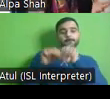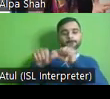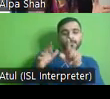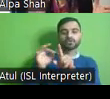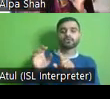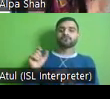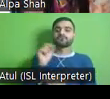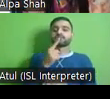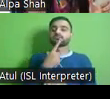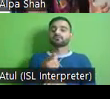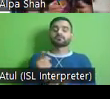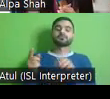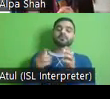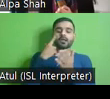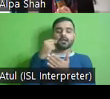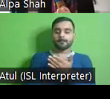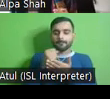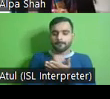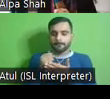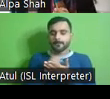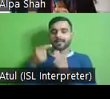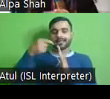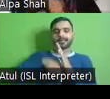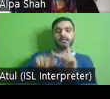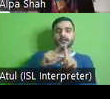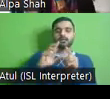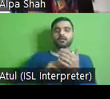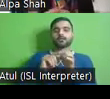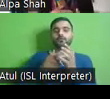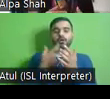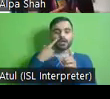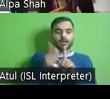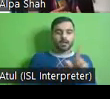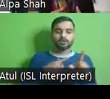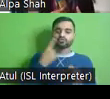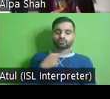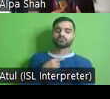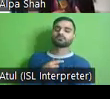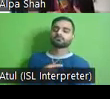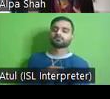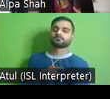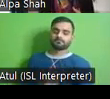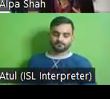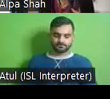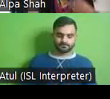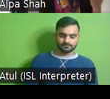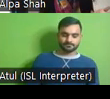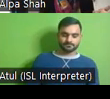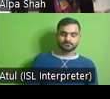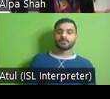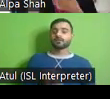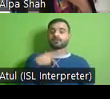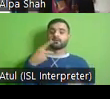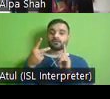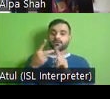The first is that these practices are so democratic that it's a lottery as to who is selected. Second